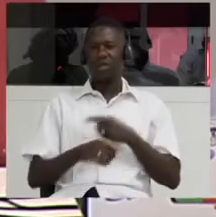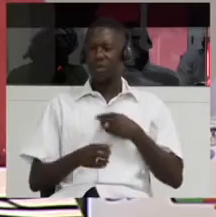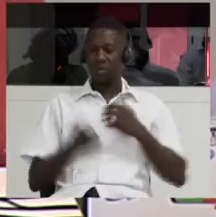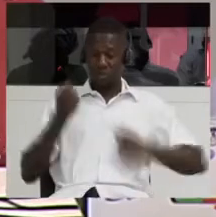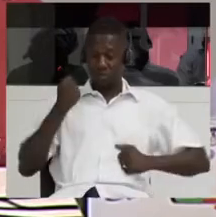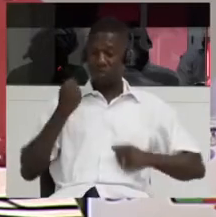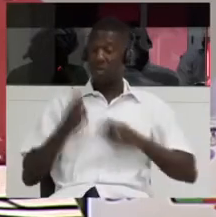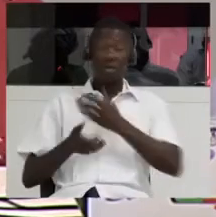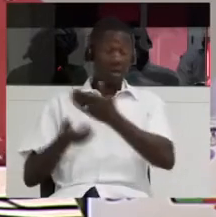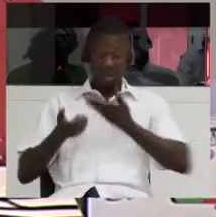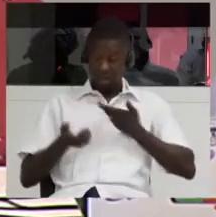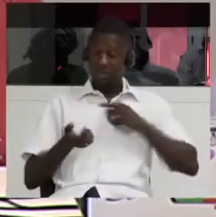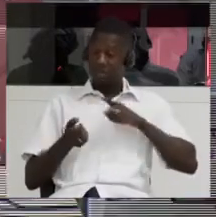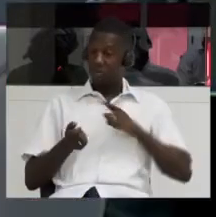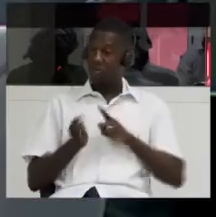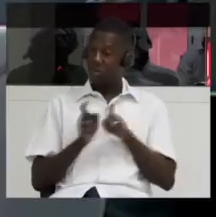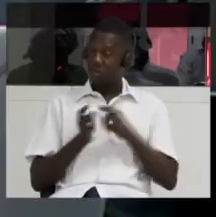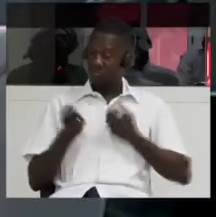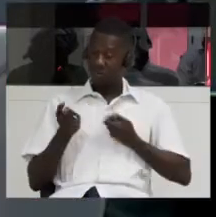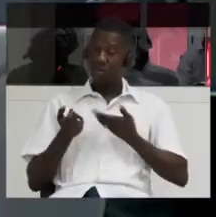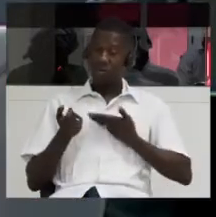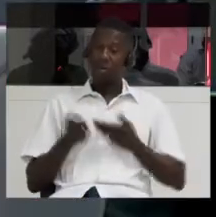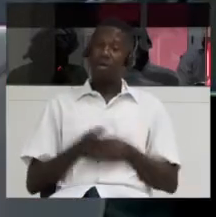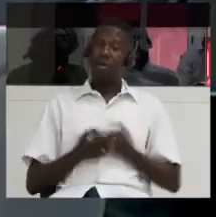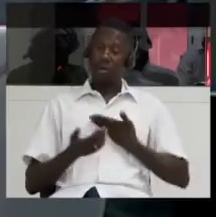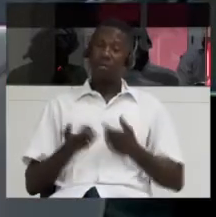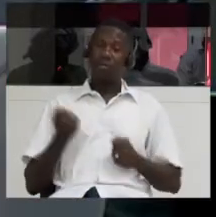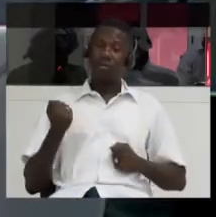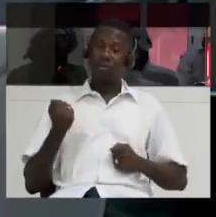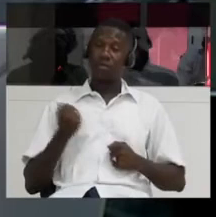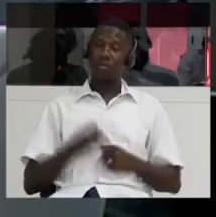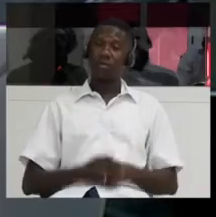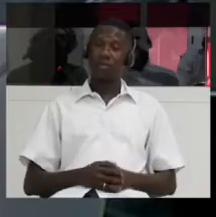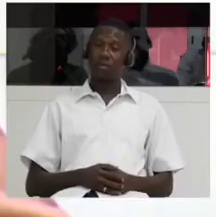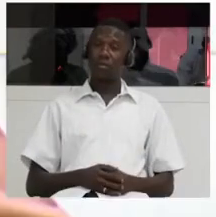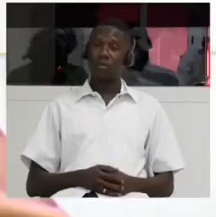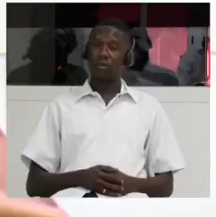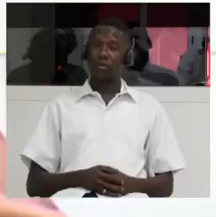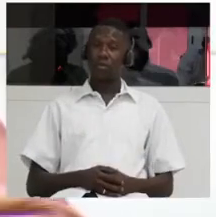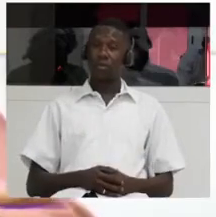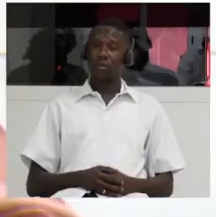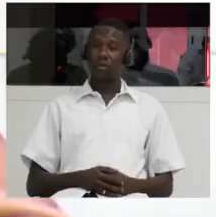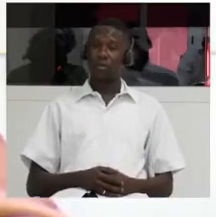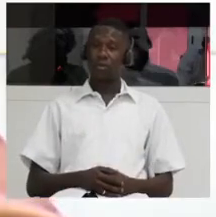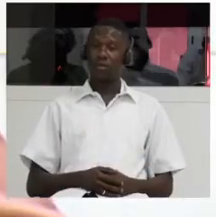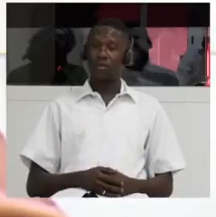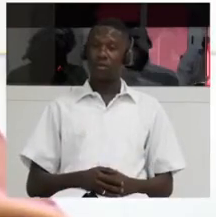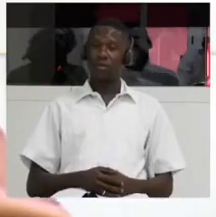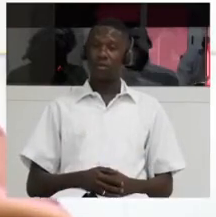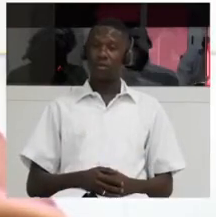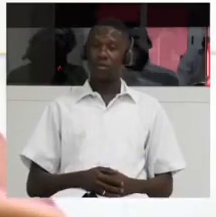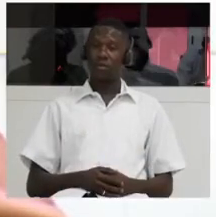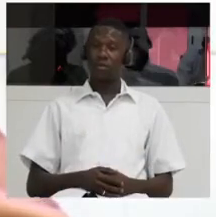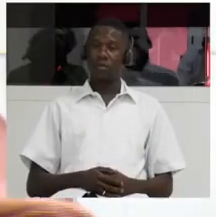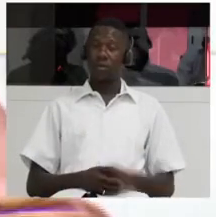day, you yes. carried this weapon? It was with me. If it is not used actively, I will put it under the mattress in the guard